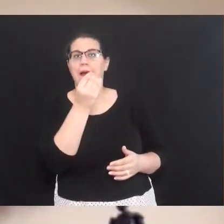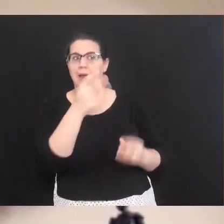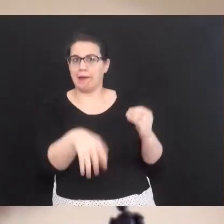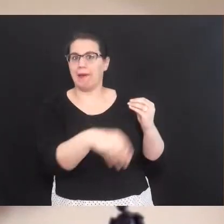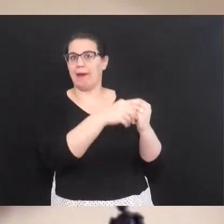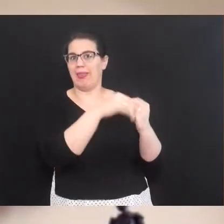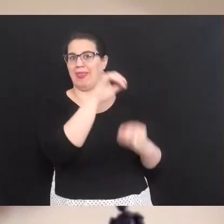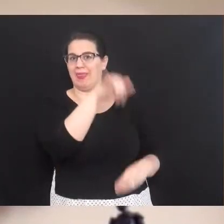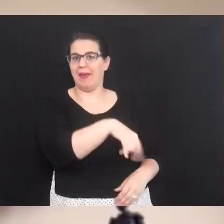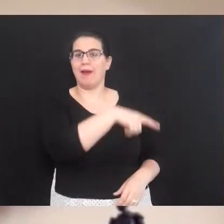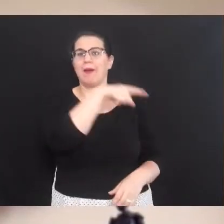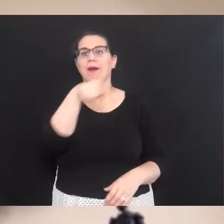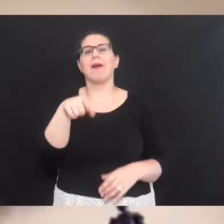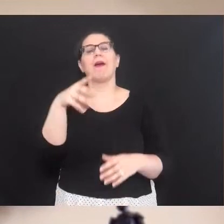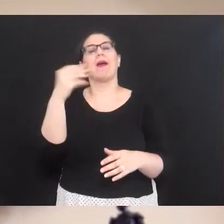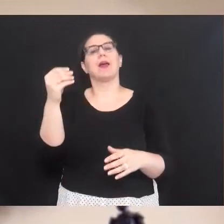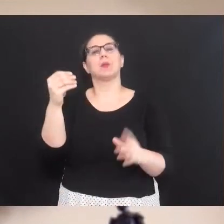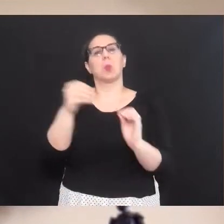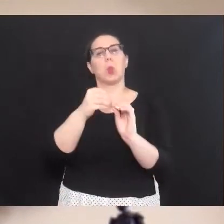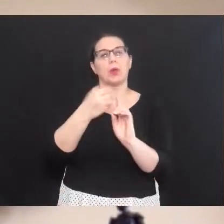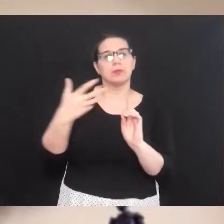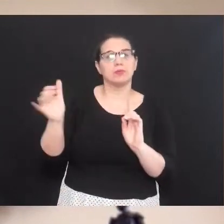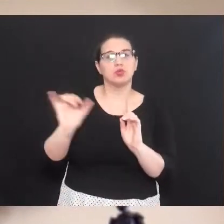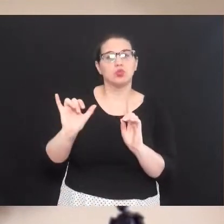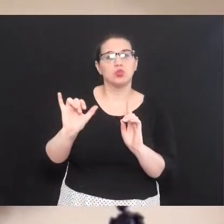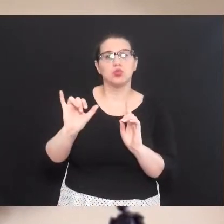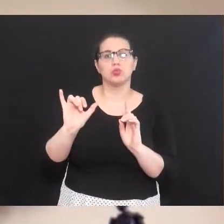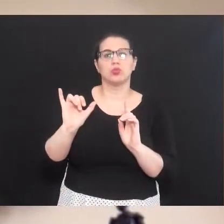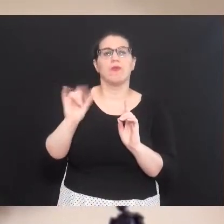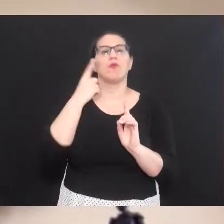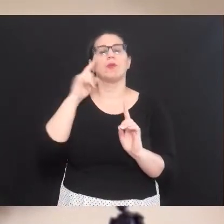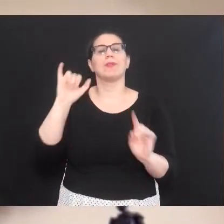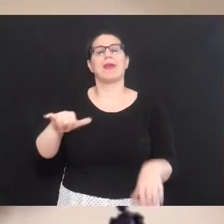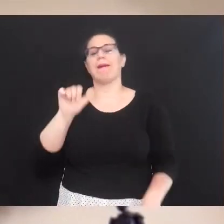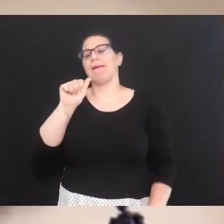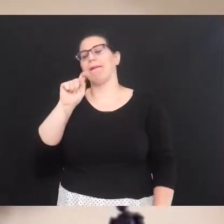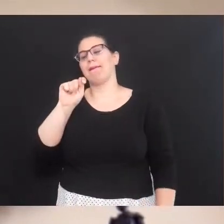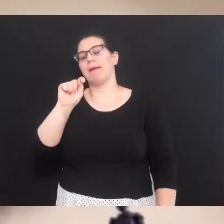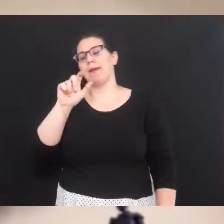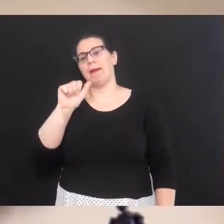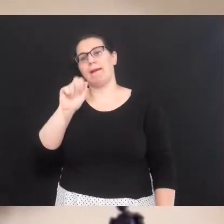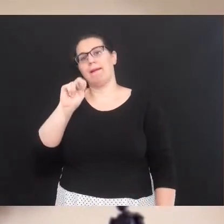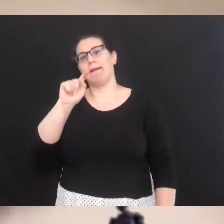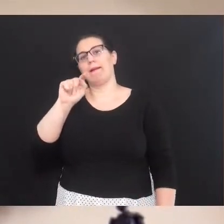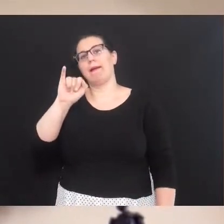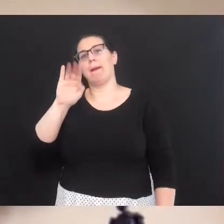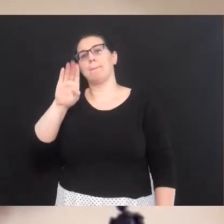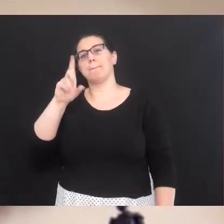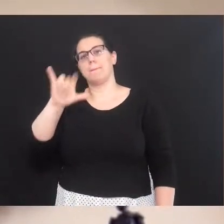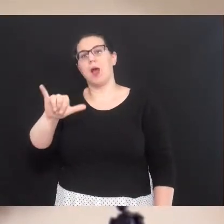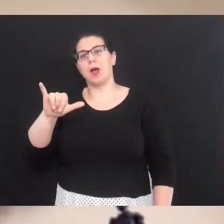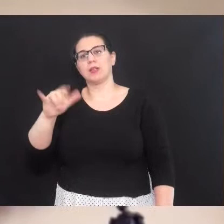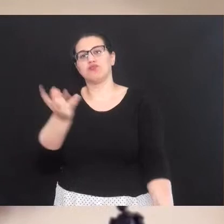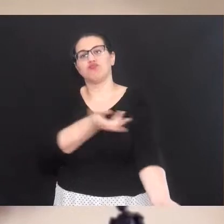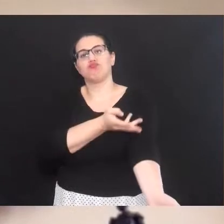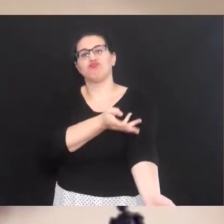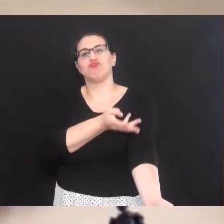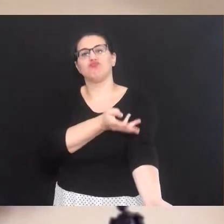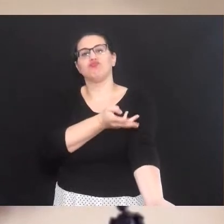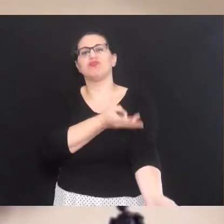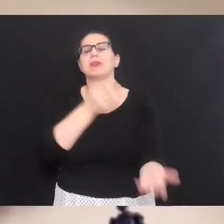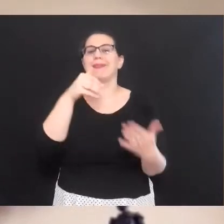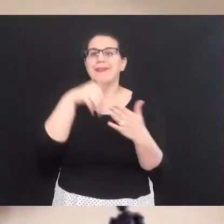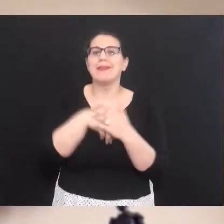will expand the availability of the antibody treatments into those facilities as